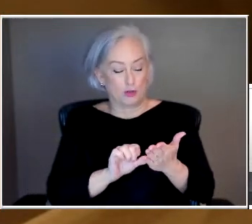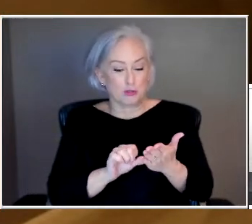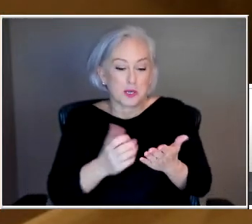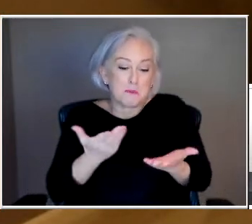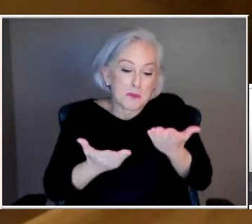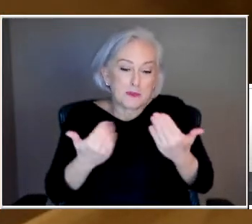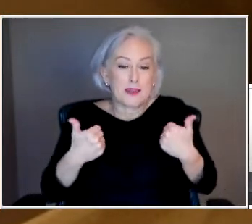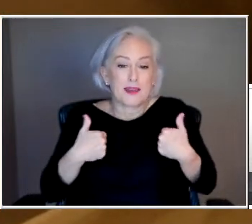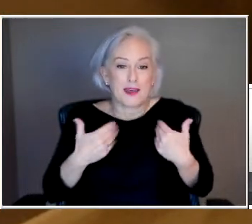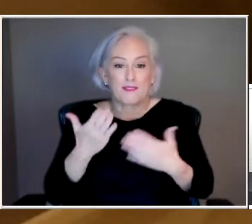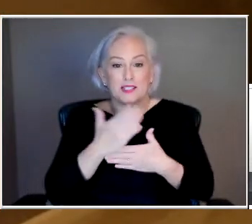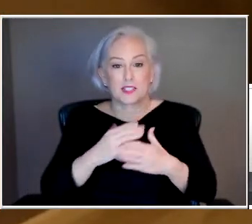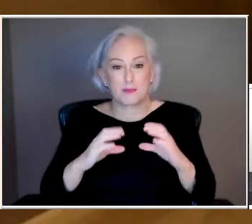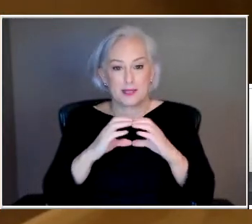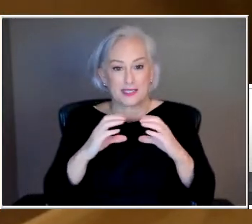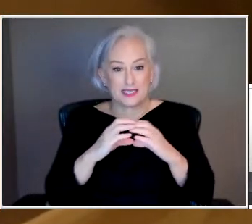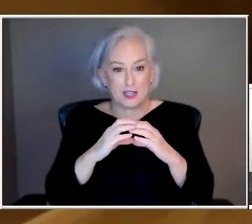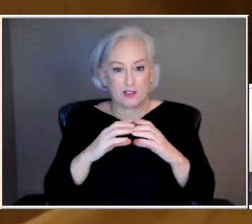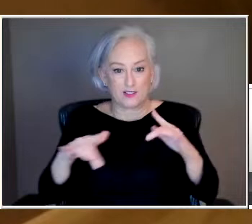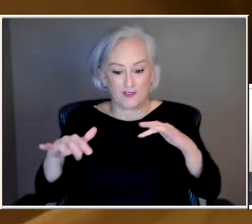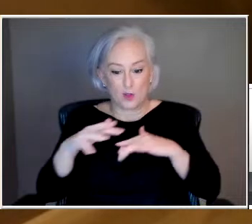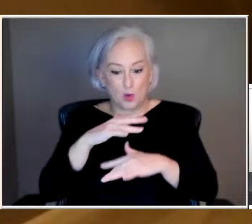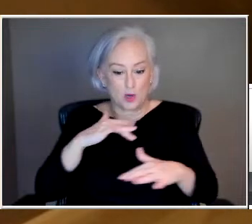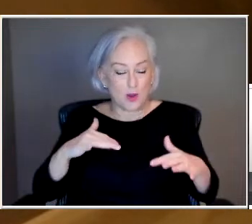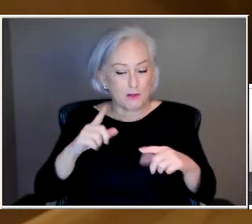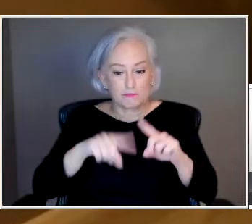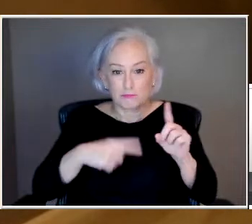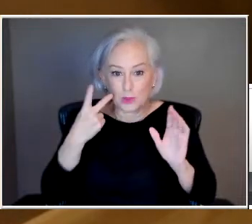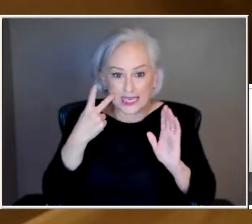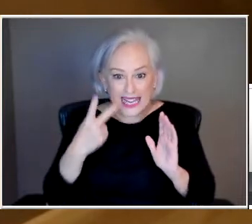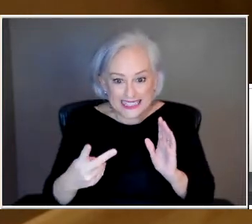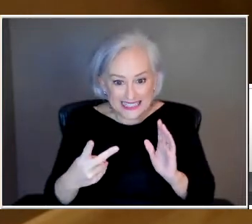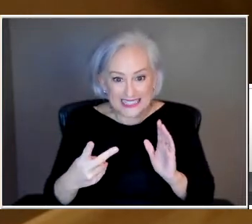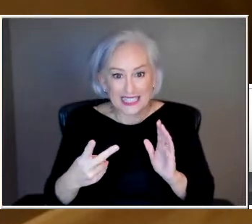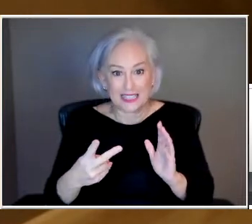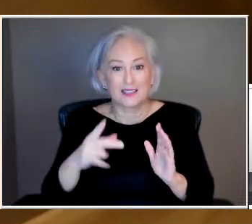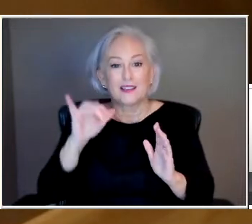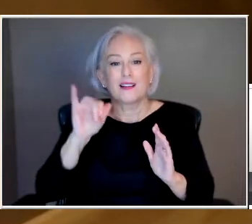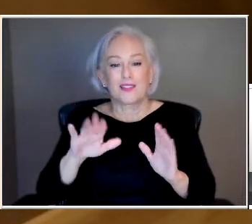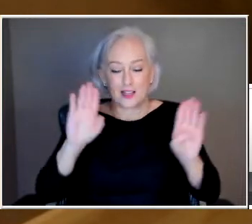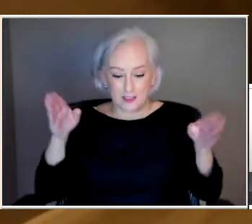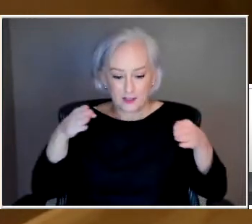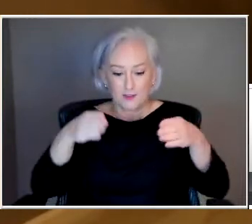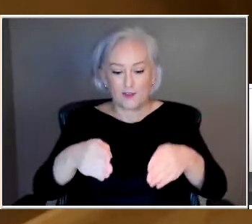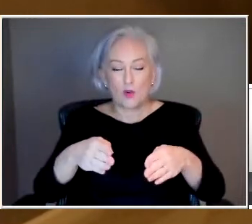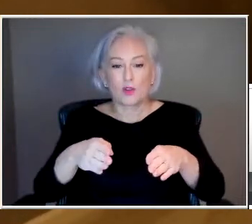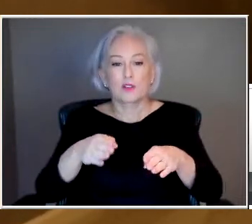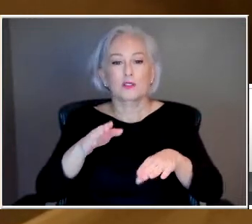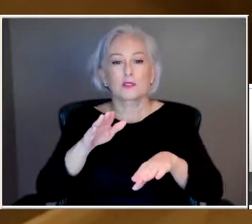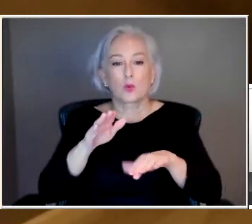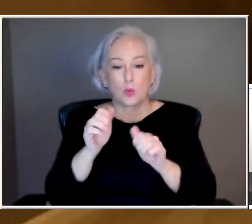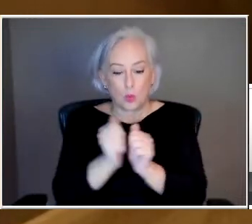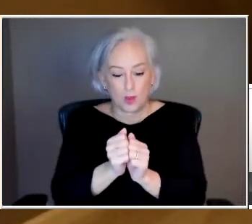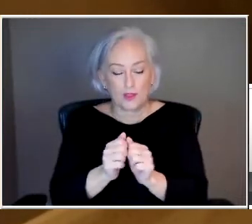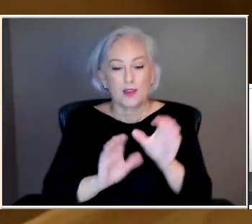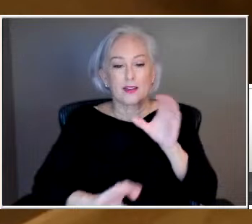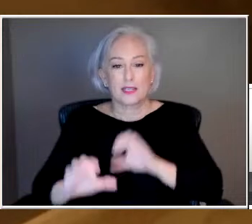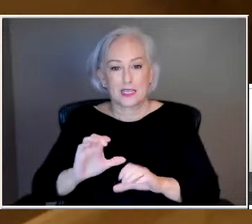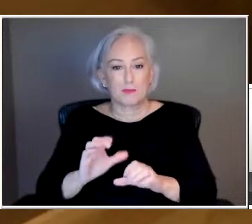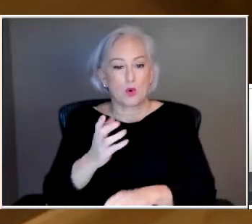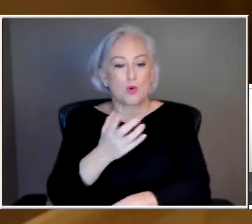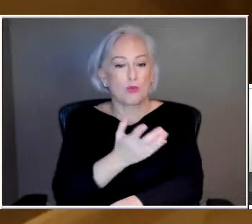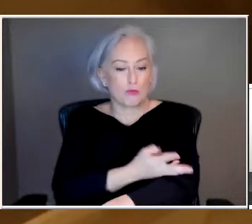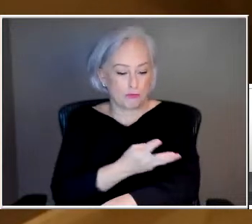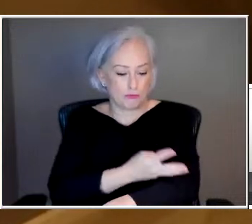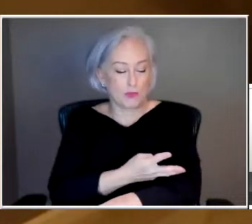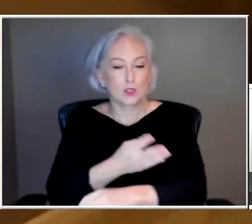in the bloodstream that we cannot see necessarily, and that's what we want to target with chemotherapy to clear them.